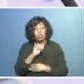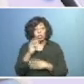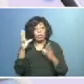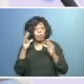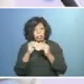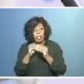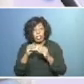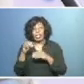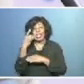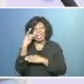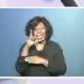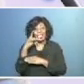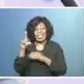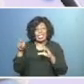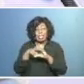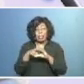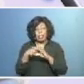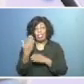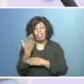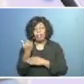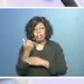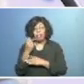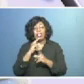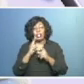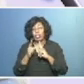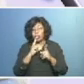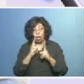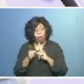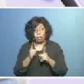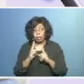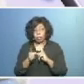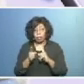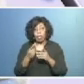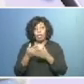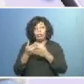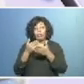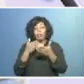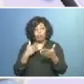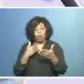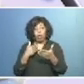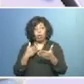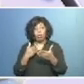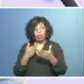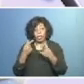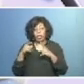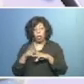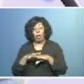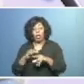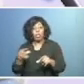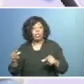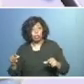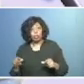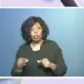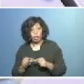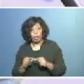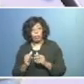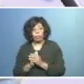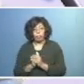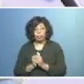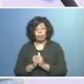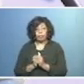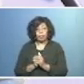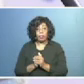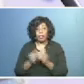emails, 15 talks before we could get on the ground. And I make